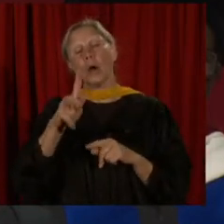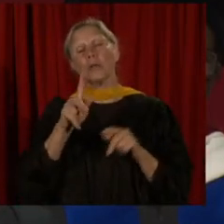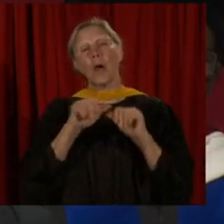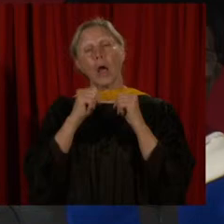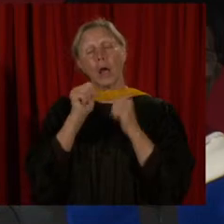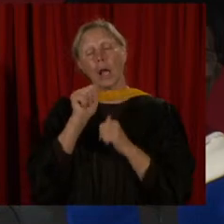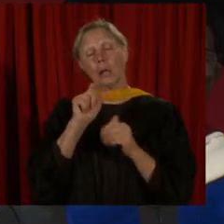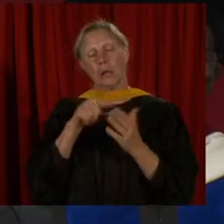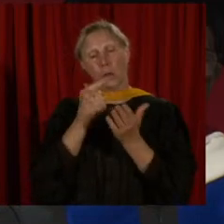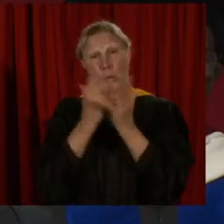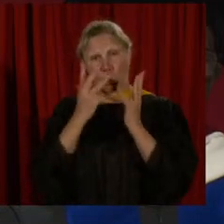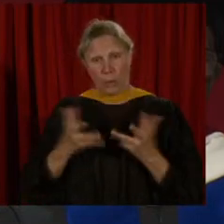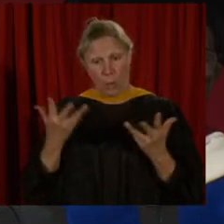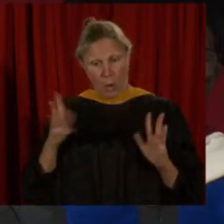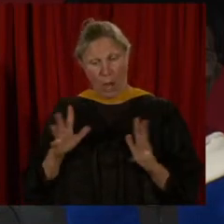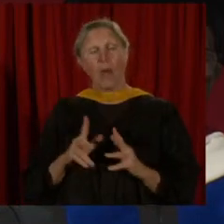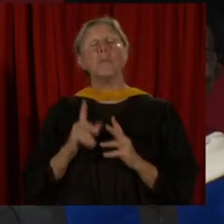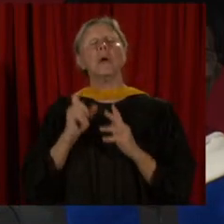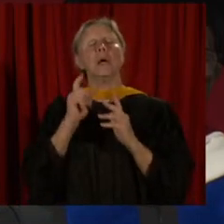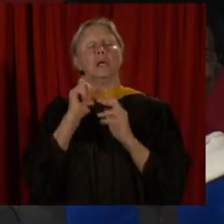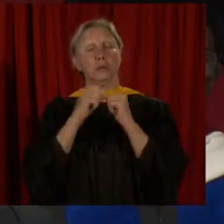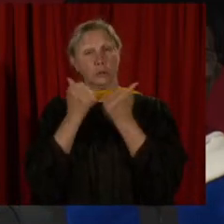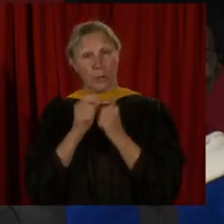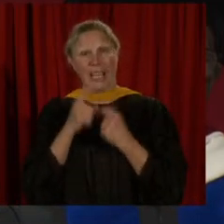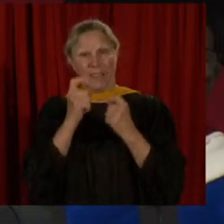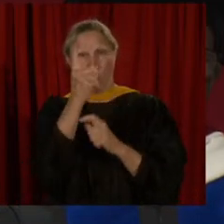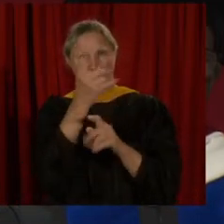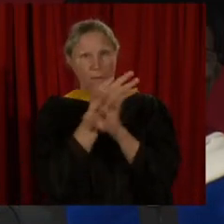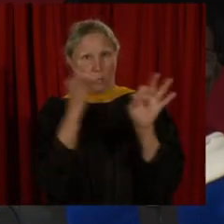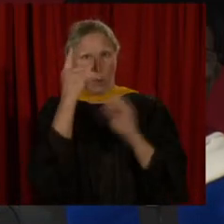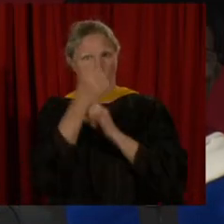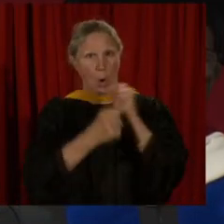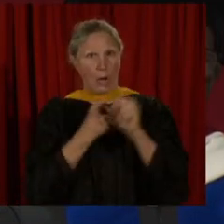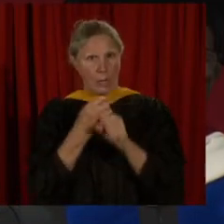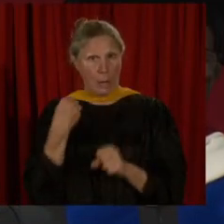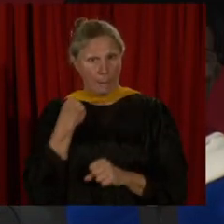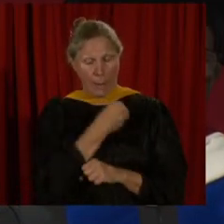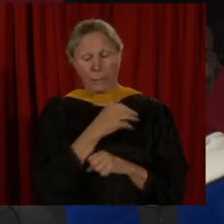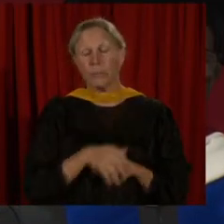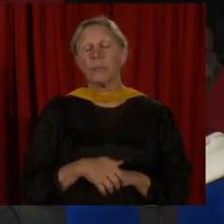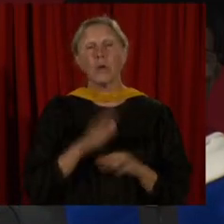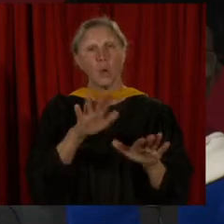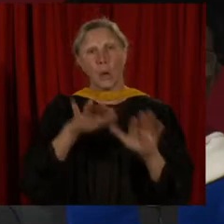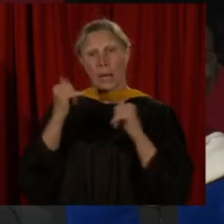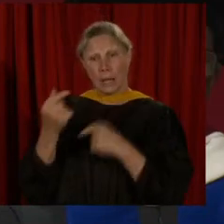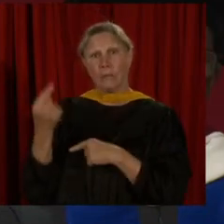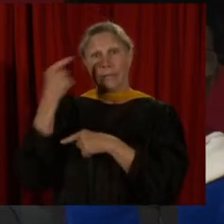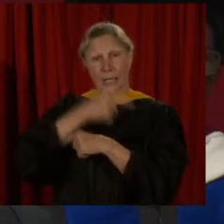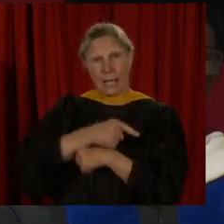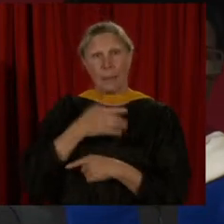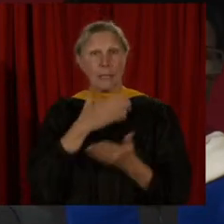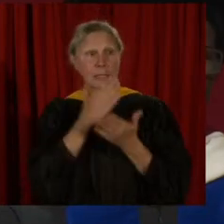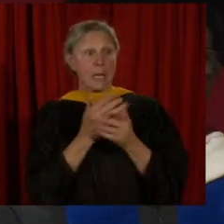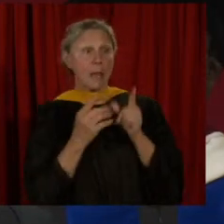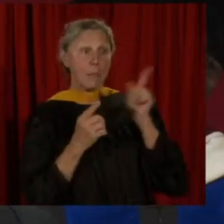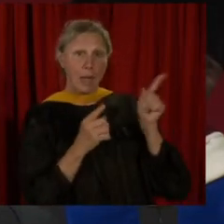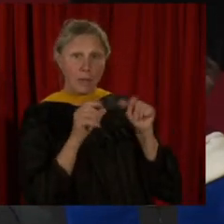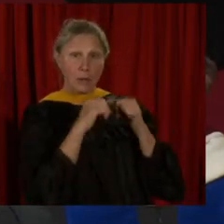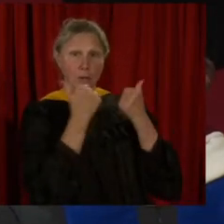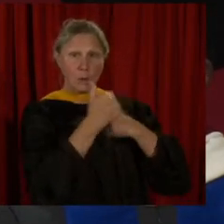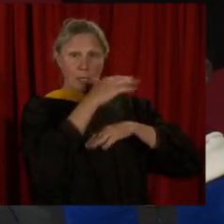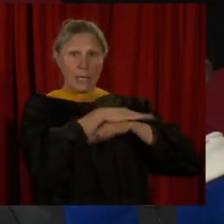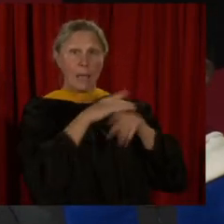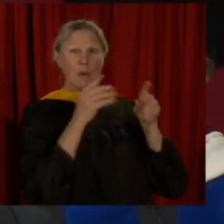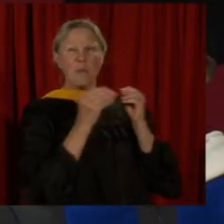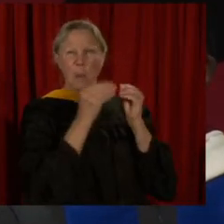is gifting you a one-year complimentary membership. As you leave today, please stop by the association table